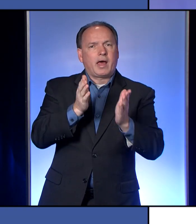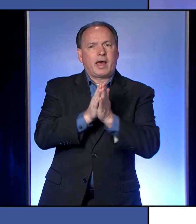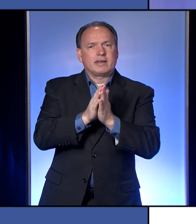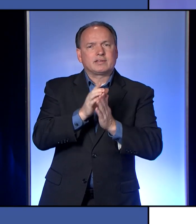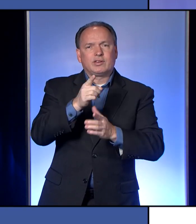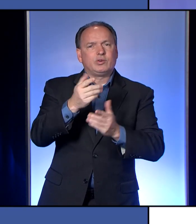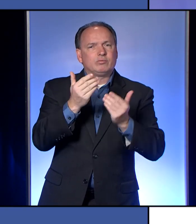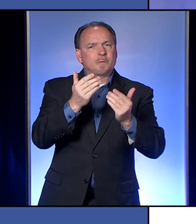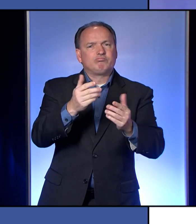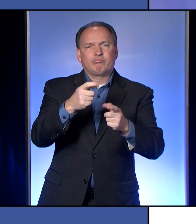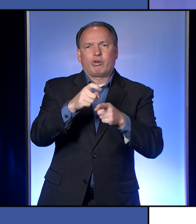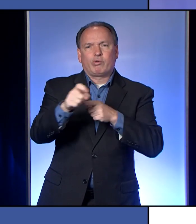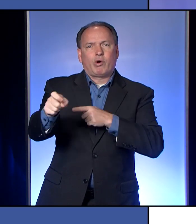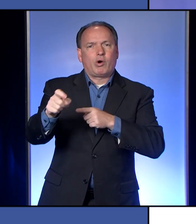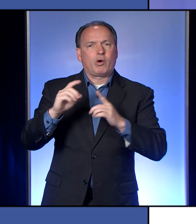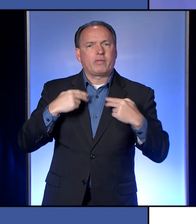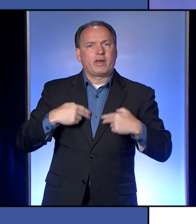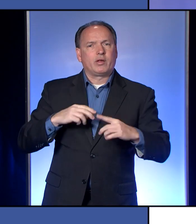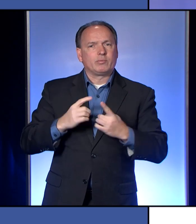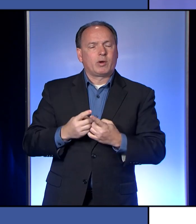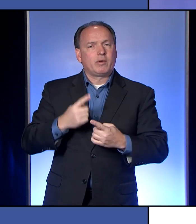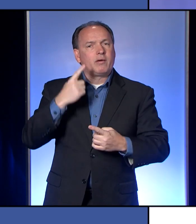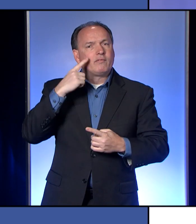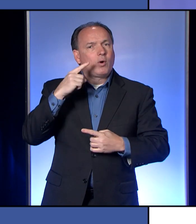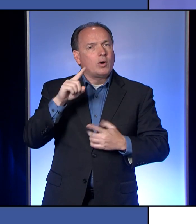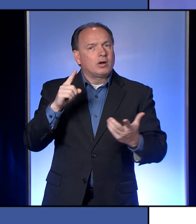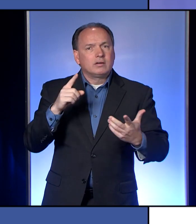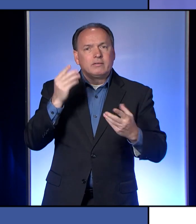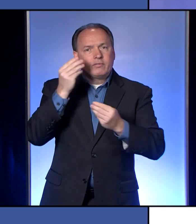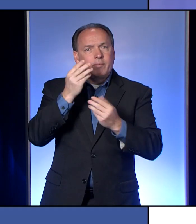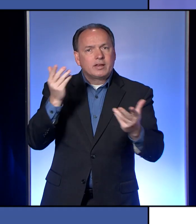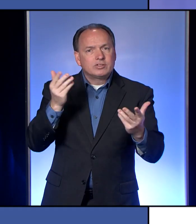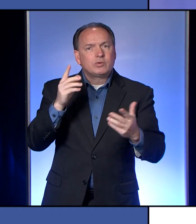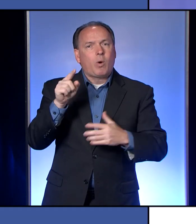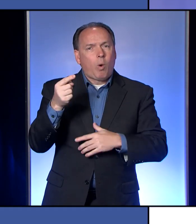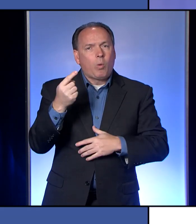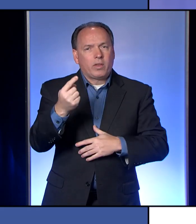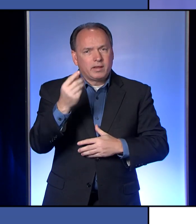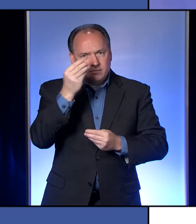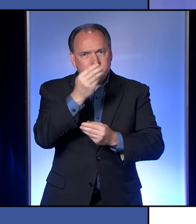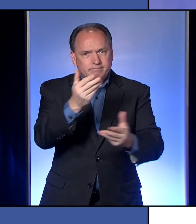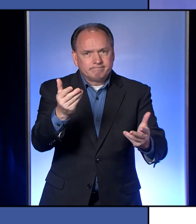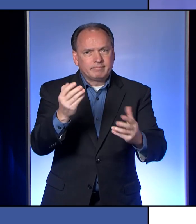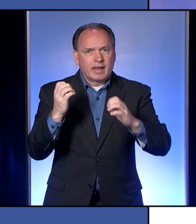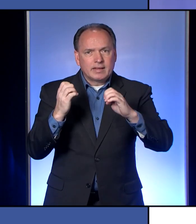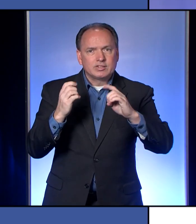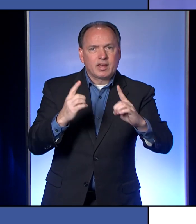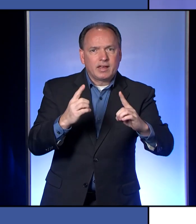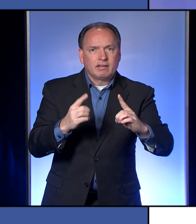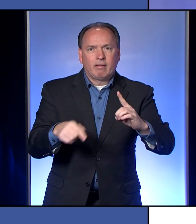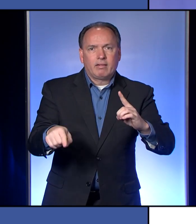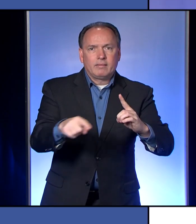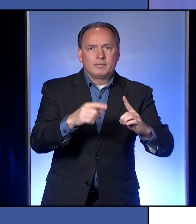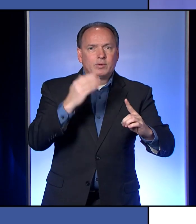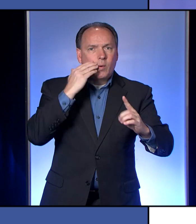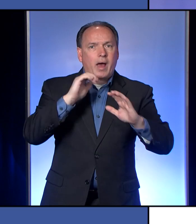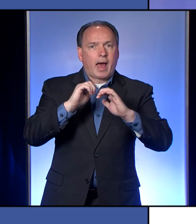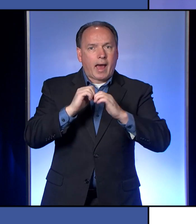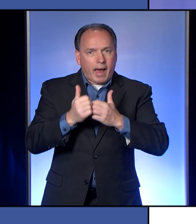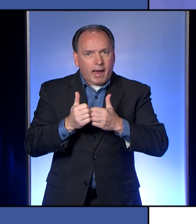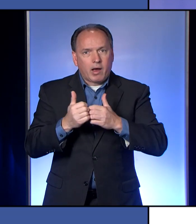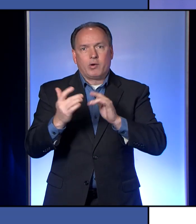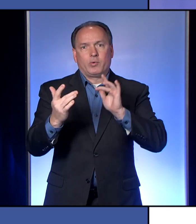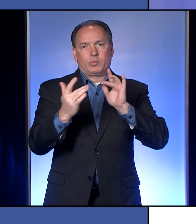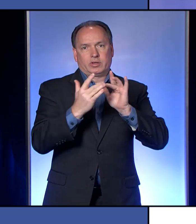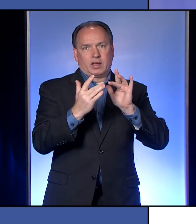call the health department, but the door hangers are for information only so that those people know how to contact the Erie